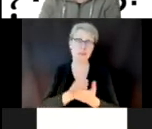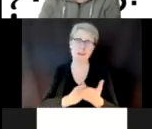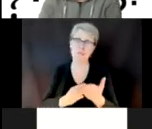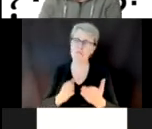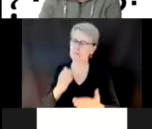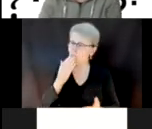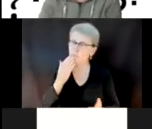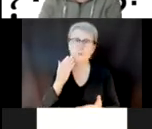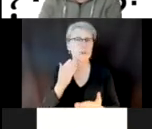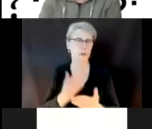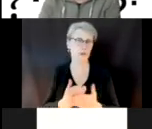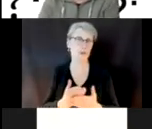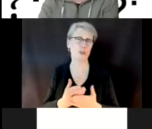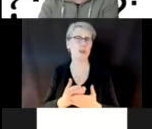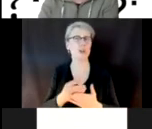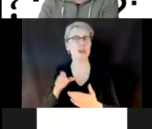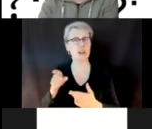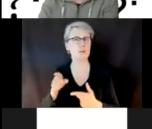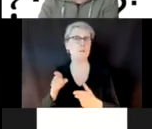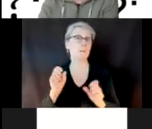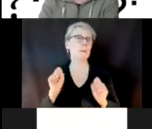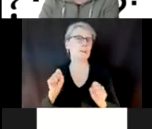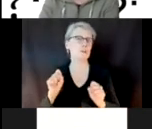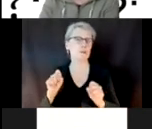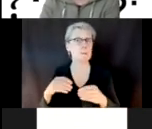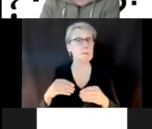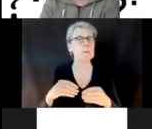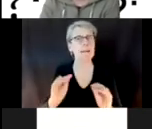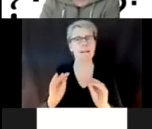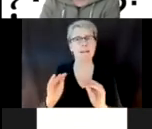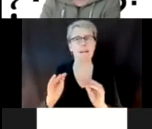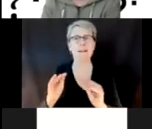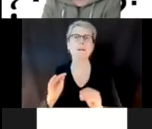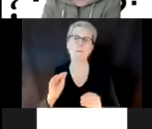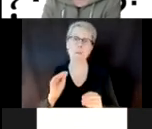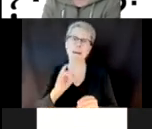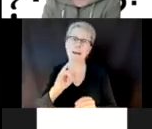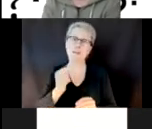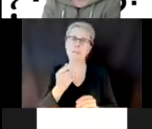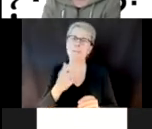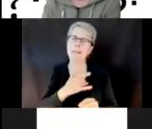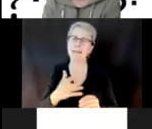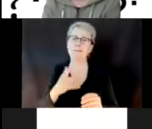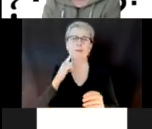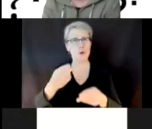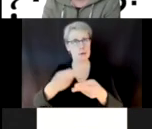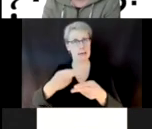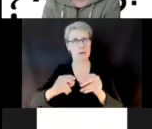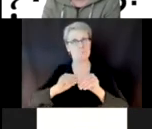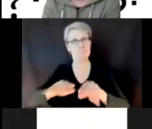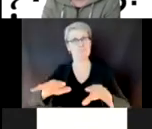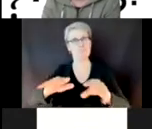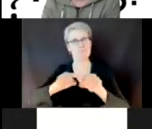for driving to sale, but a lot of people just use it for brand awareness as well. So I think maybe 2